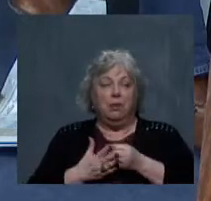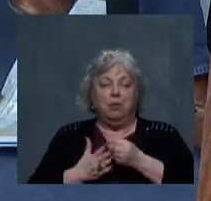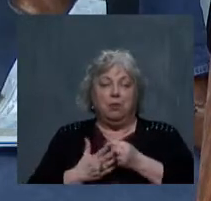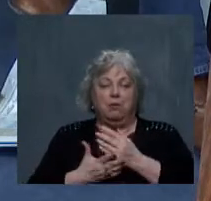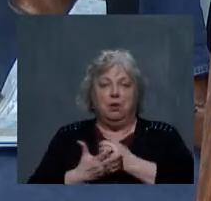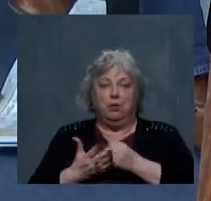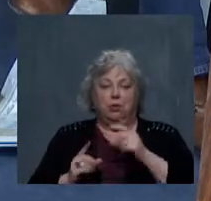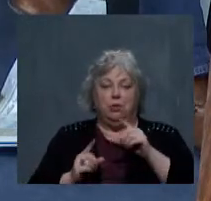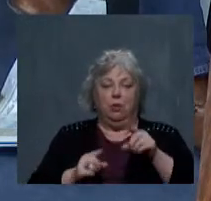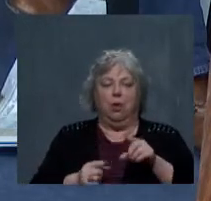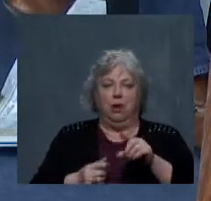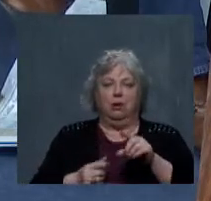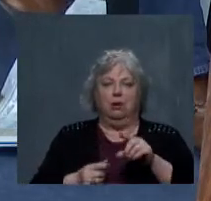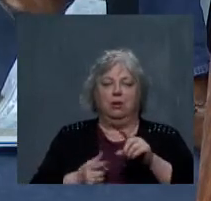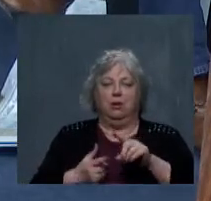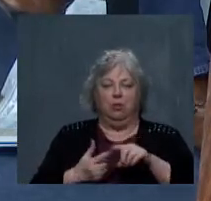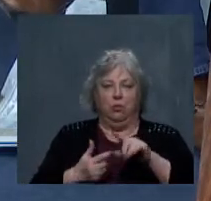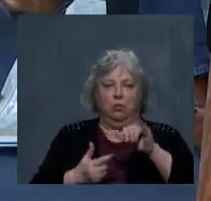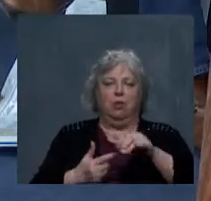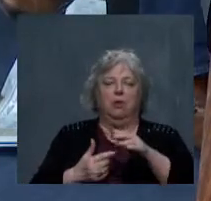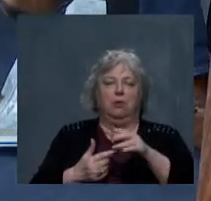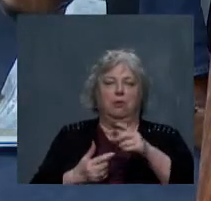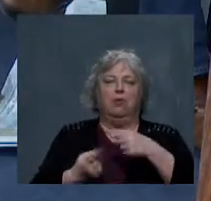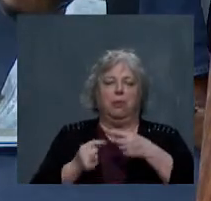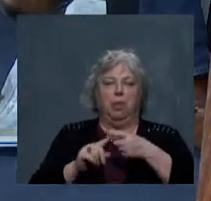this project. I support it.